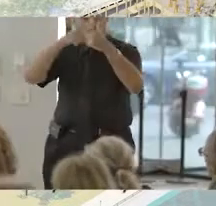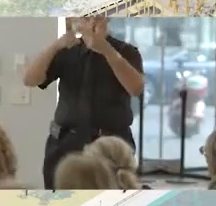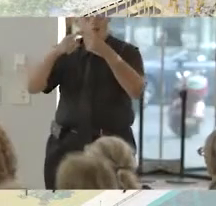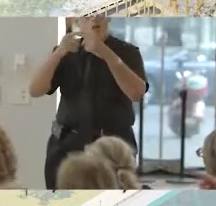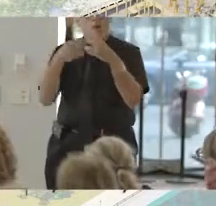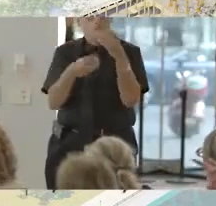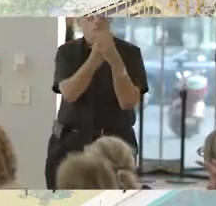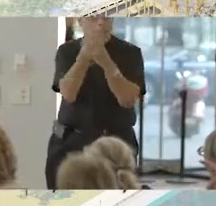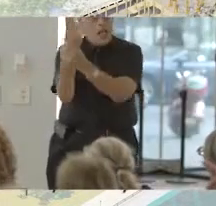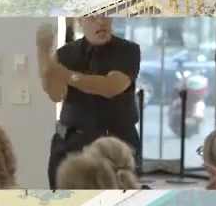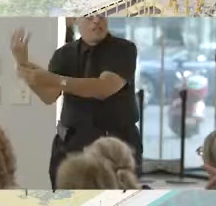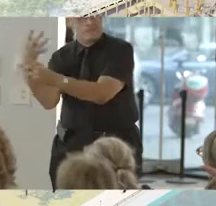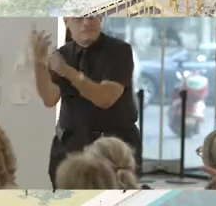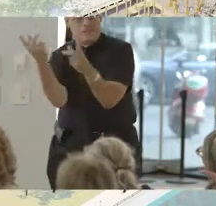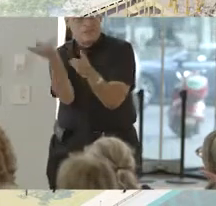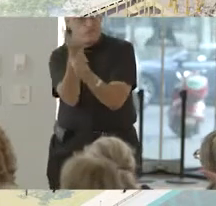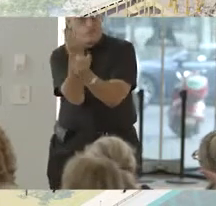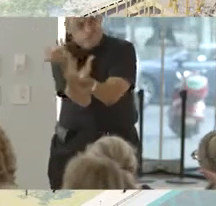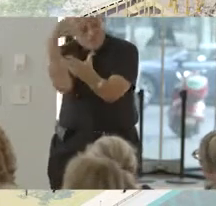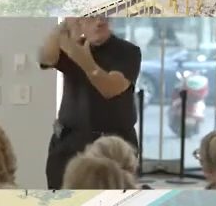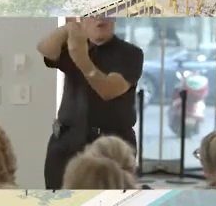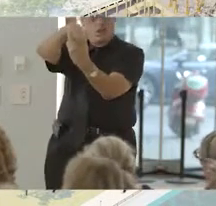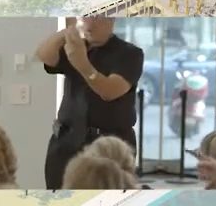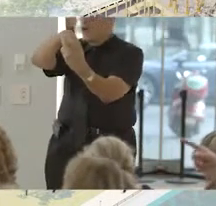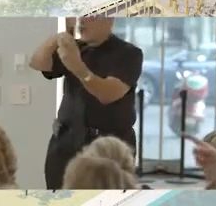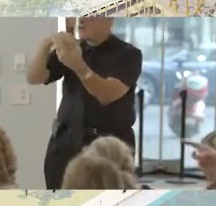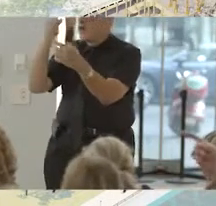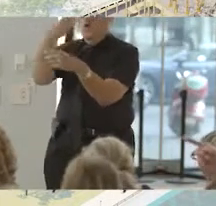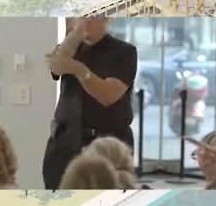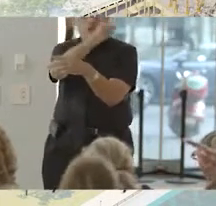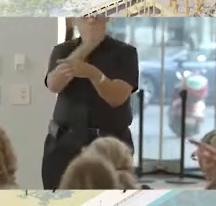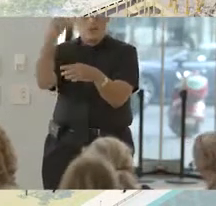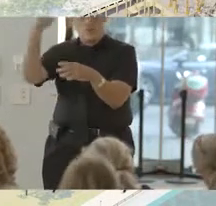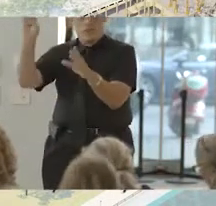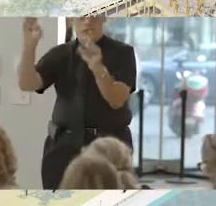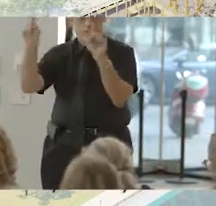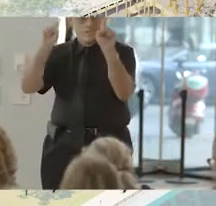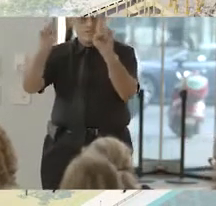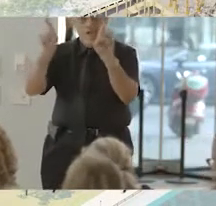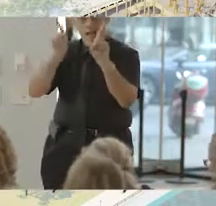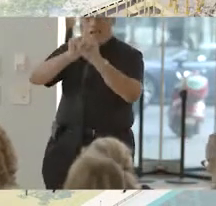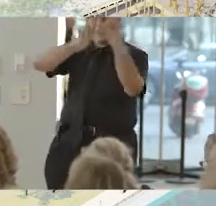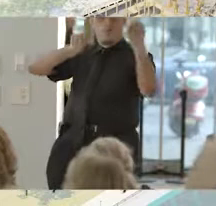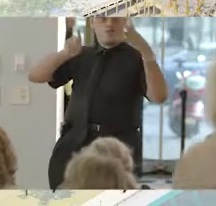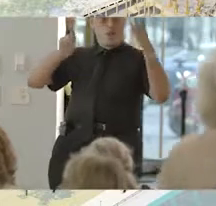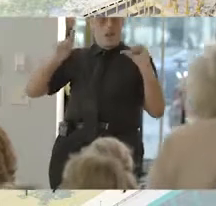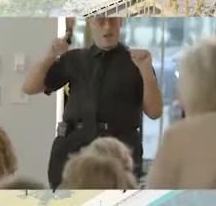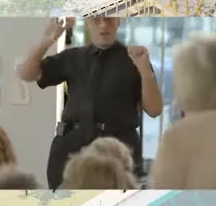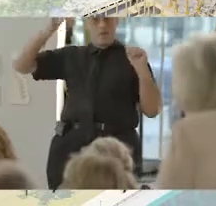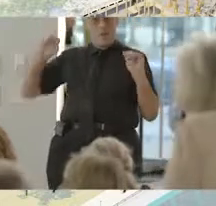berm. And the two, A and B, only differ relative to